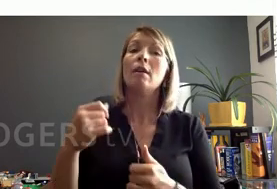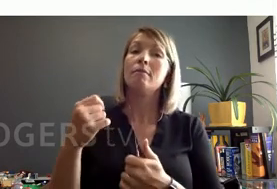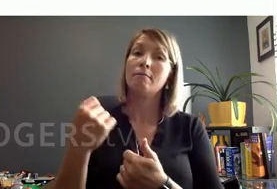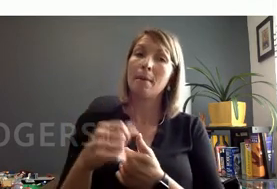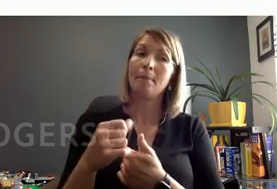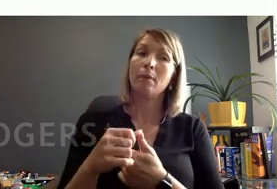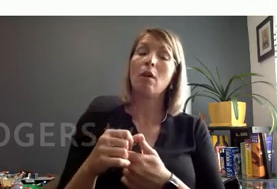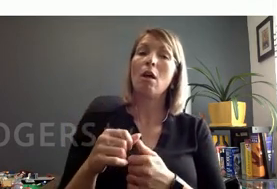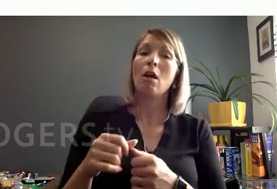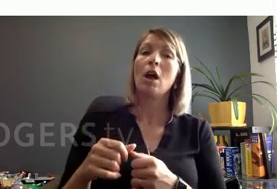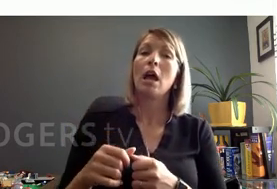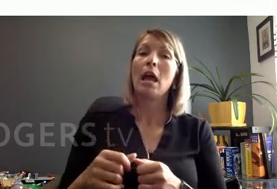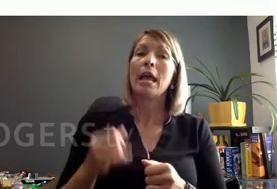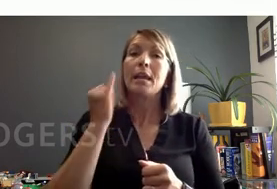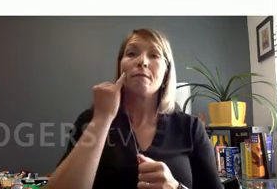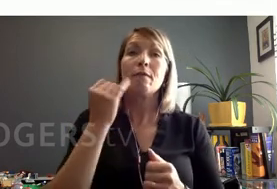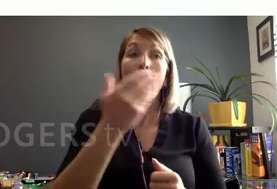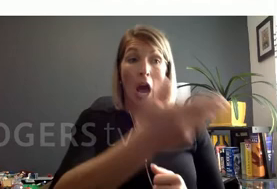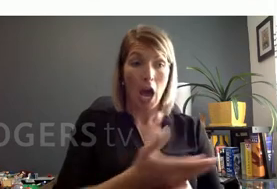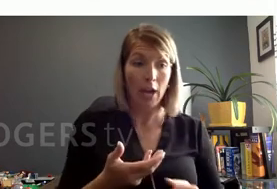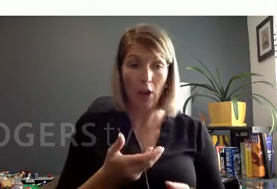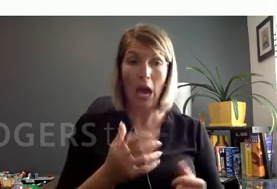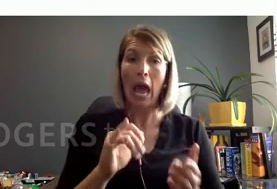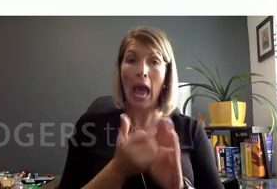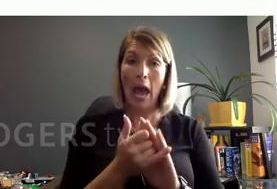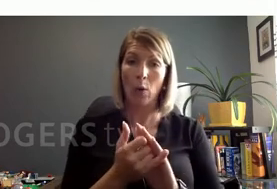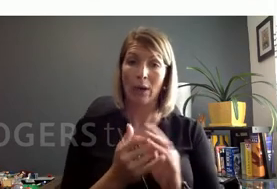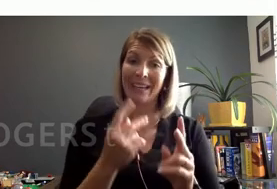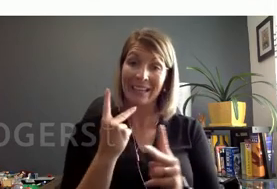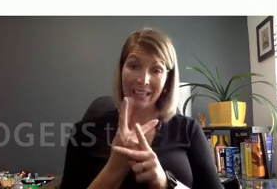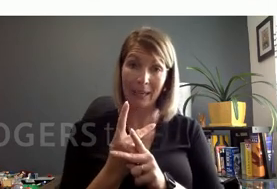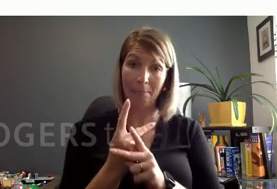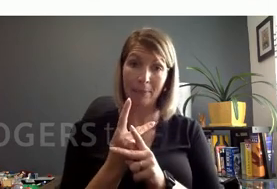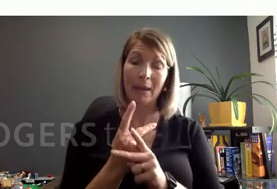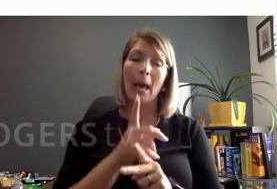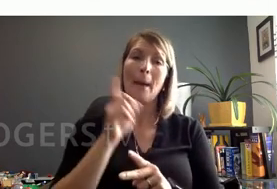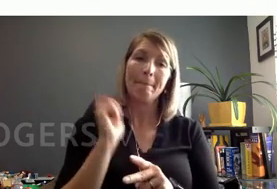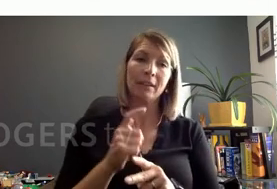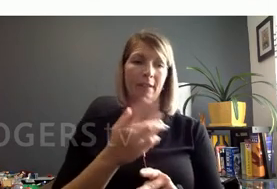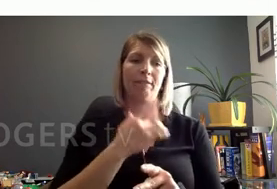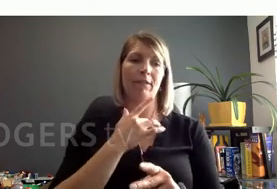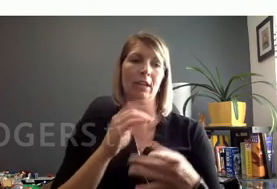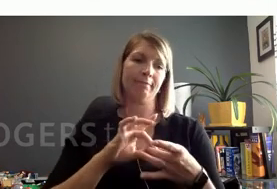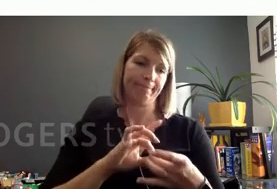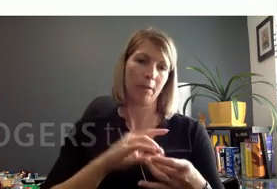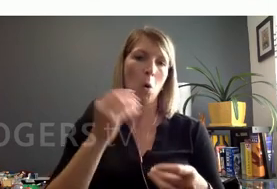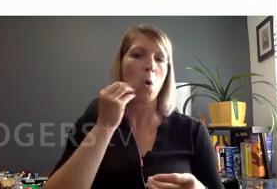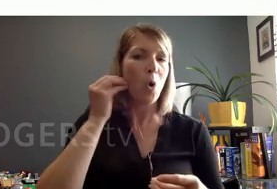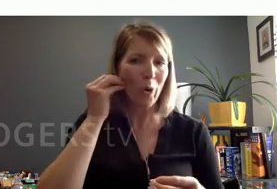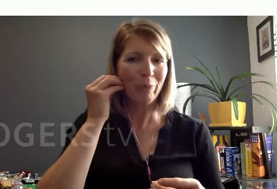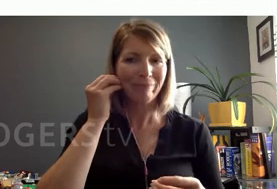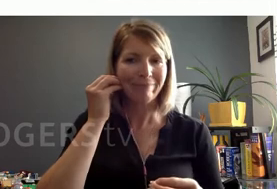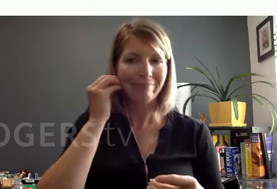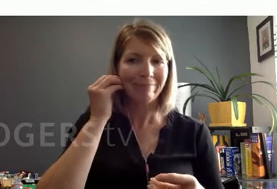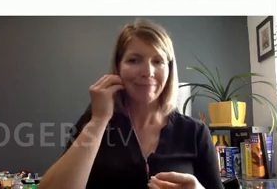integration and retention of newcomers, international students, is meaningful employment opportunity, right? Yes. And